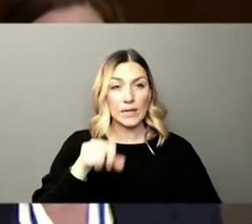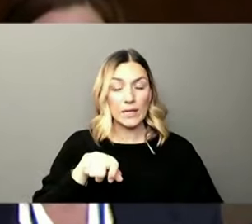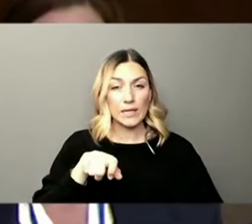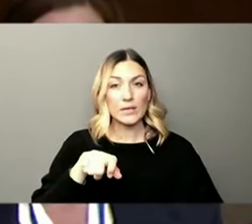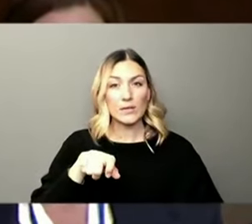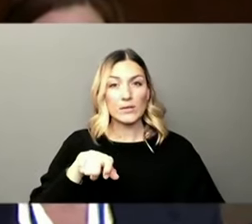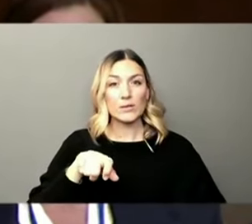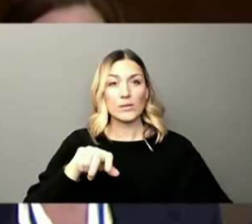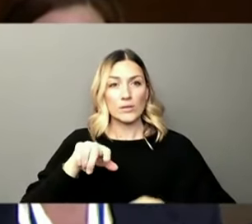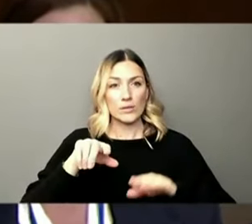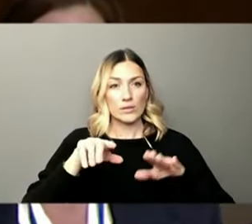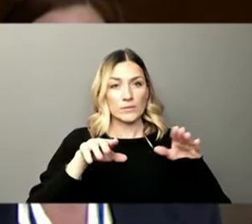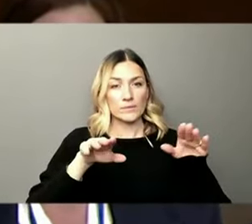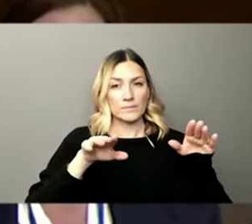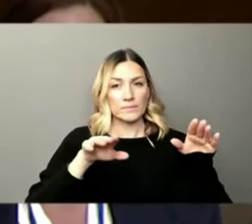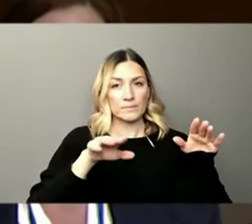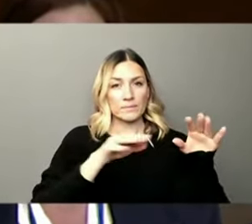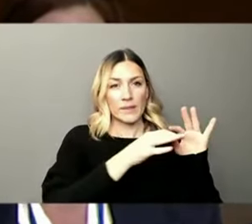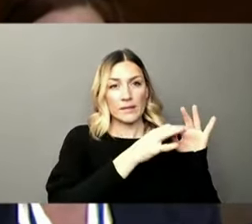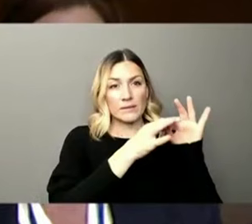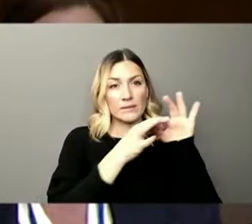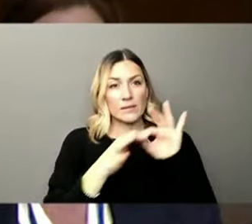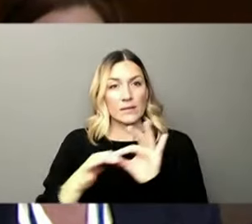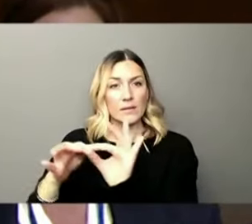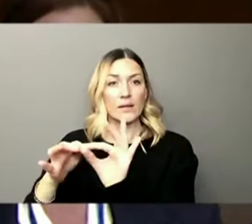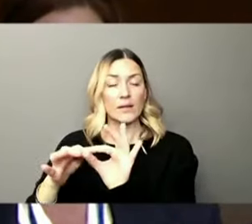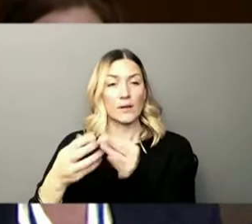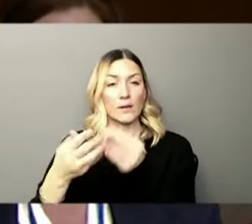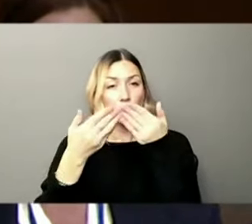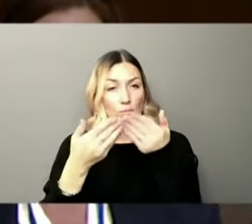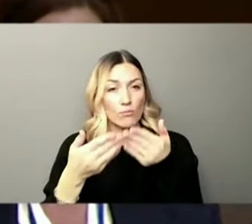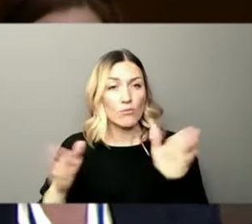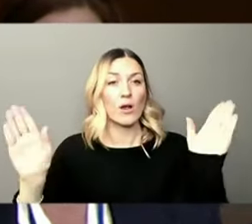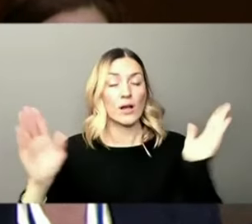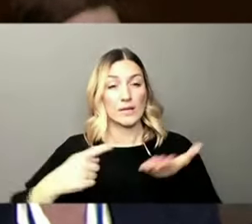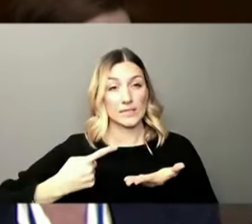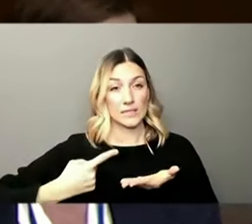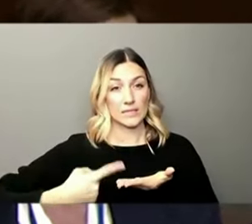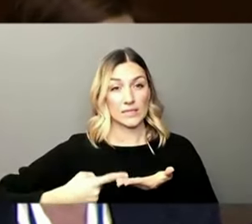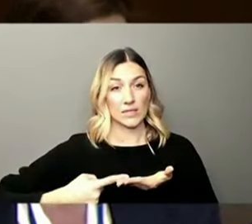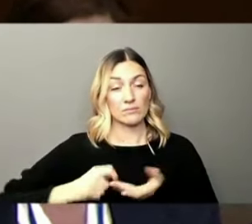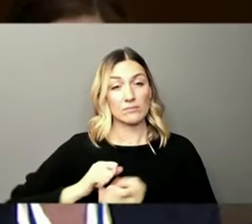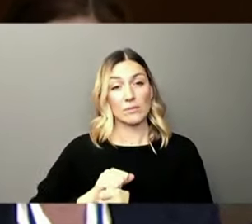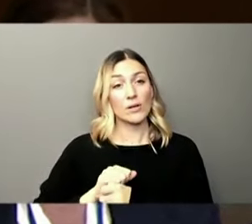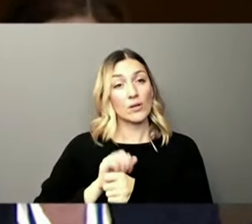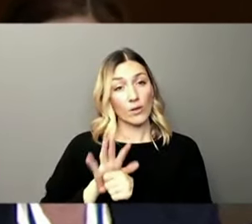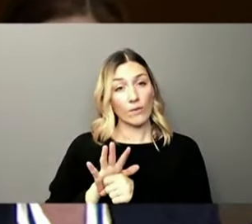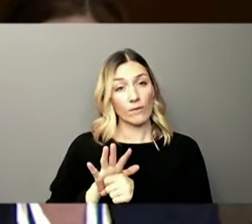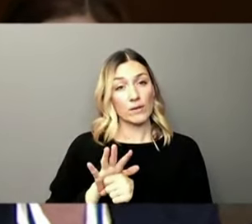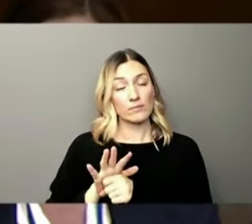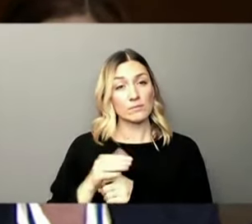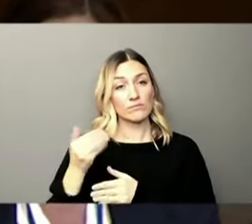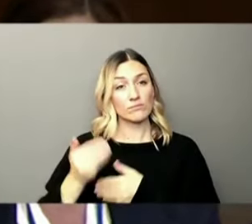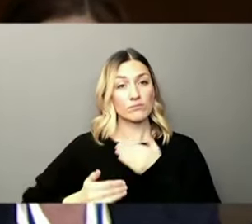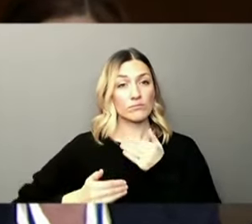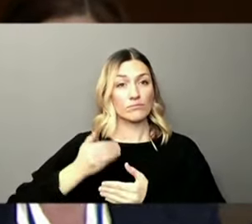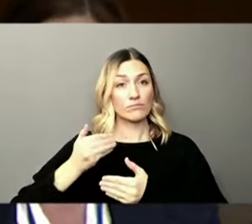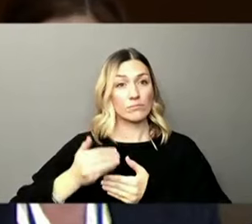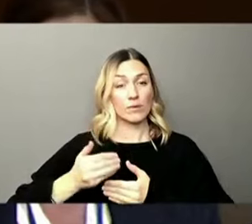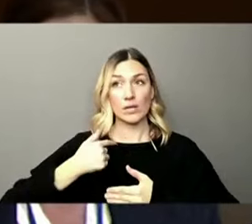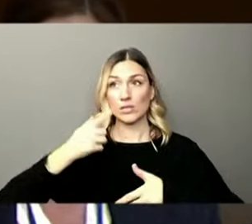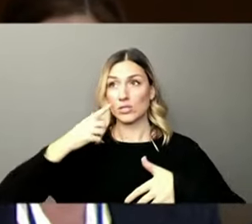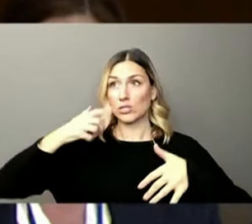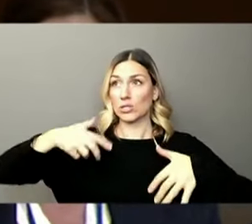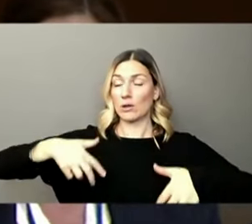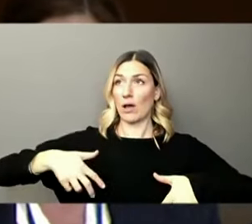into maybe a little broader discussion. And when you look at COVID coming along, catching our country by surprise the way it